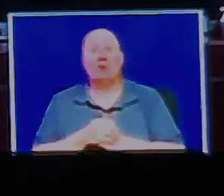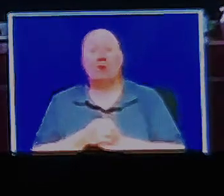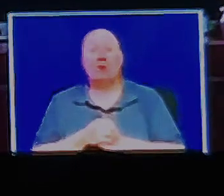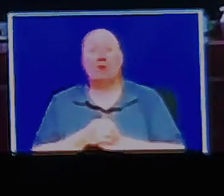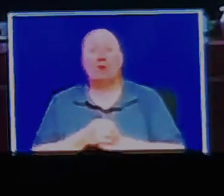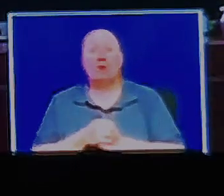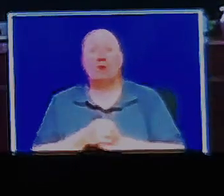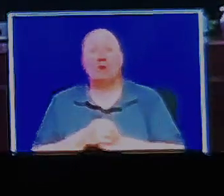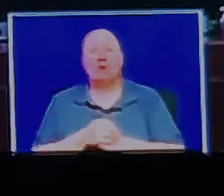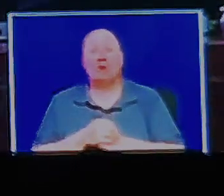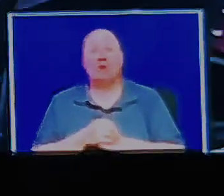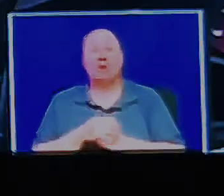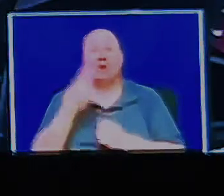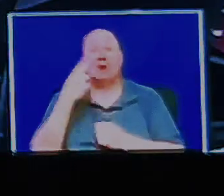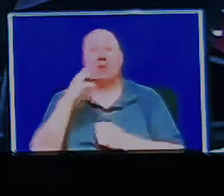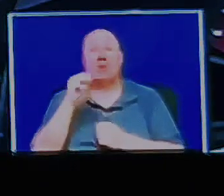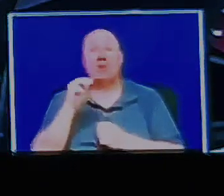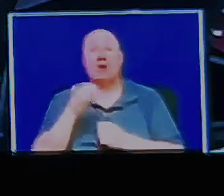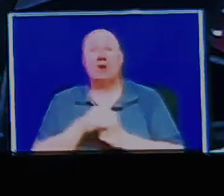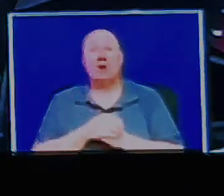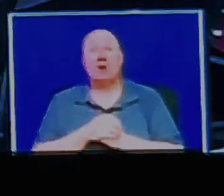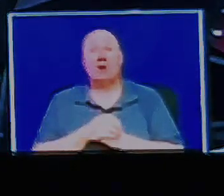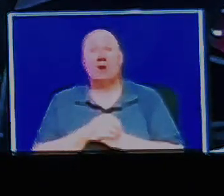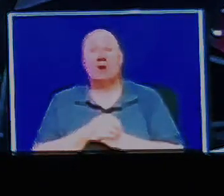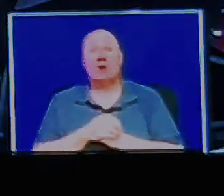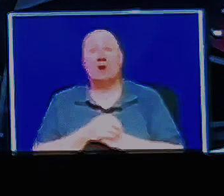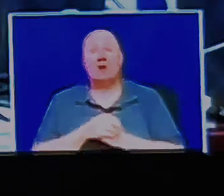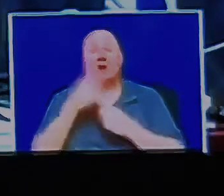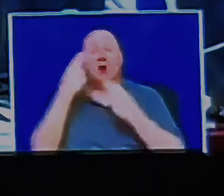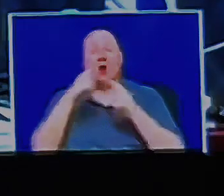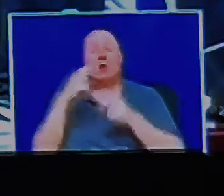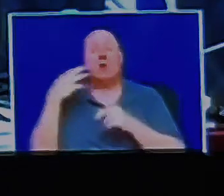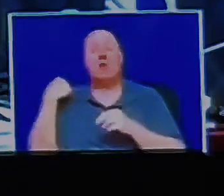Honourable Dr. Melda. I've asked if the Honourable Minister is prepared to take a question.